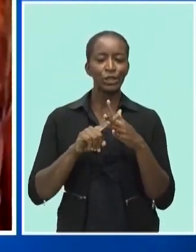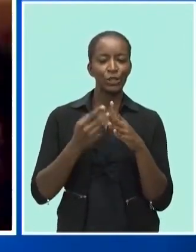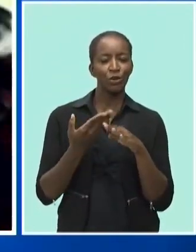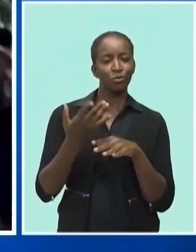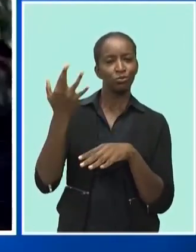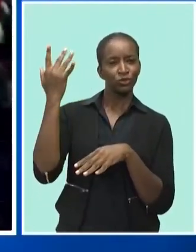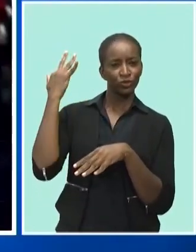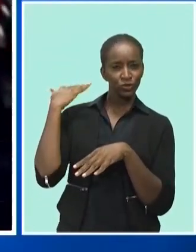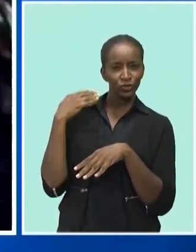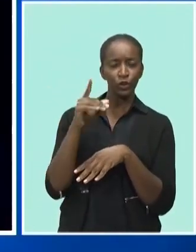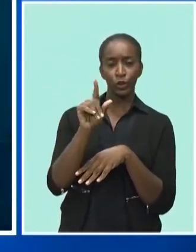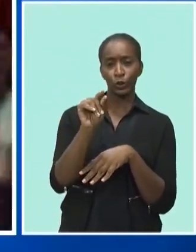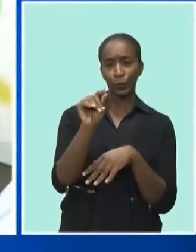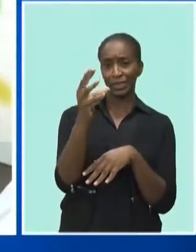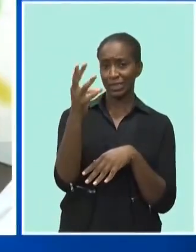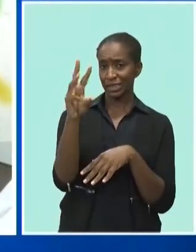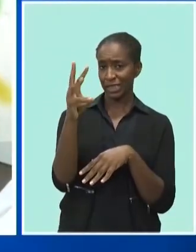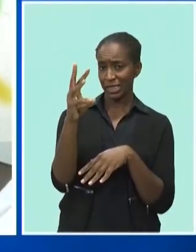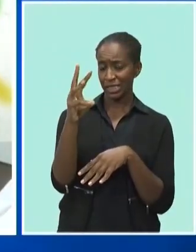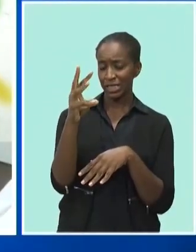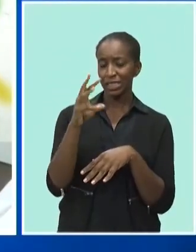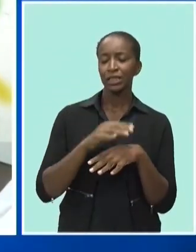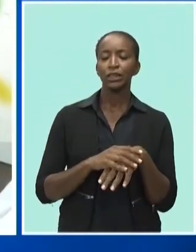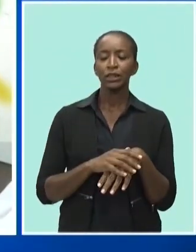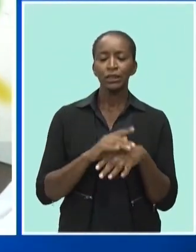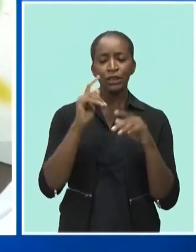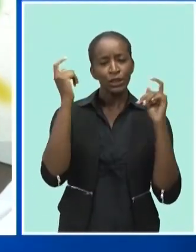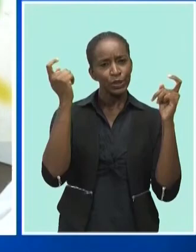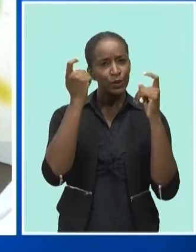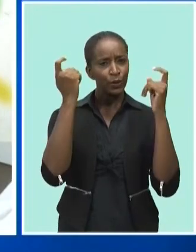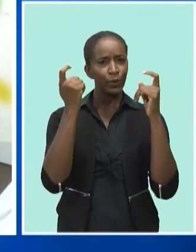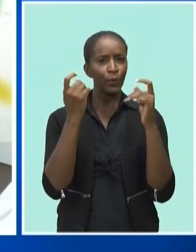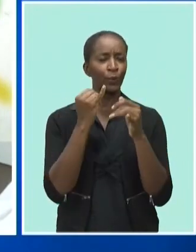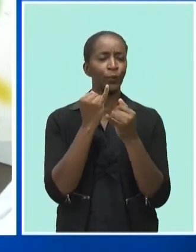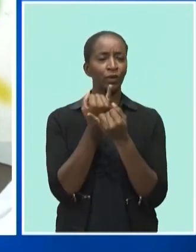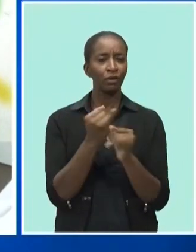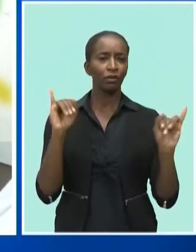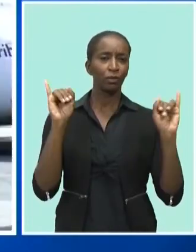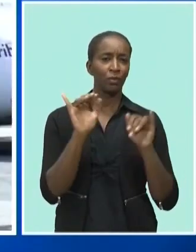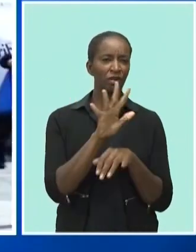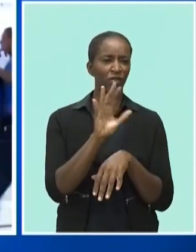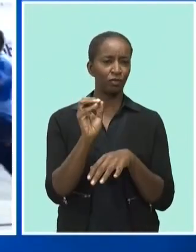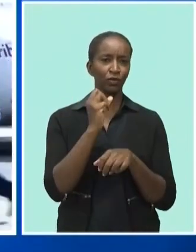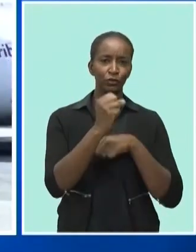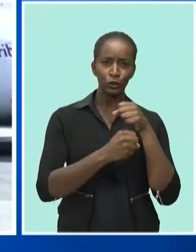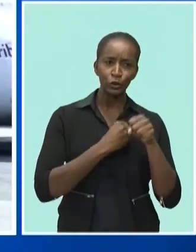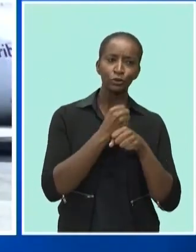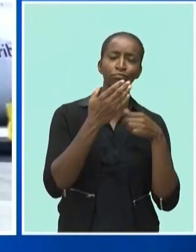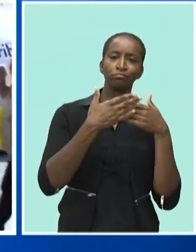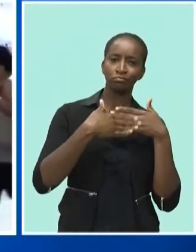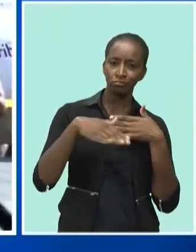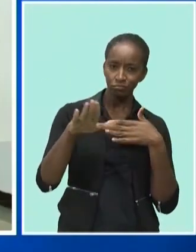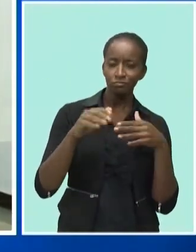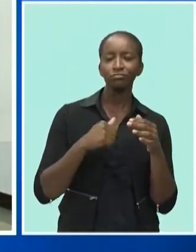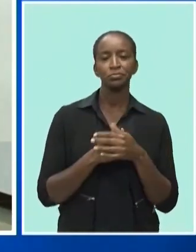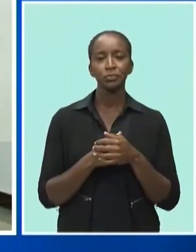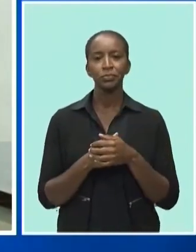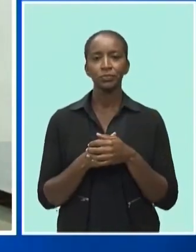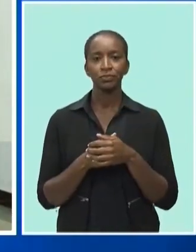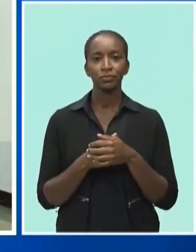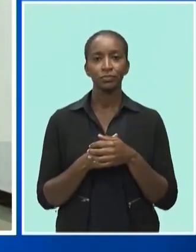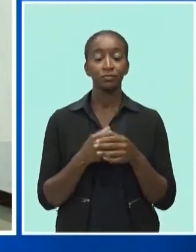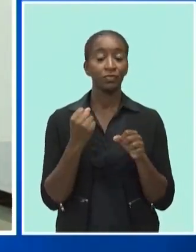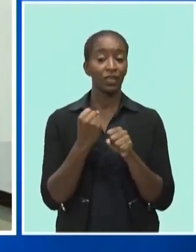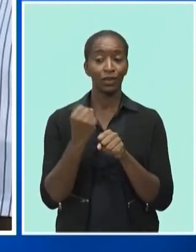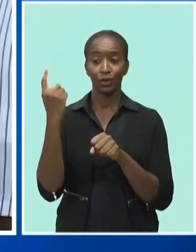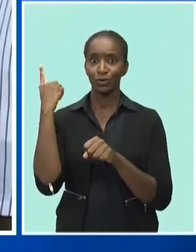Golden Jubilee in 2016. Bollers said during the inaugural carnival held last year, the country recorded thousands of visitors, so much